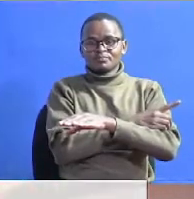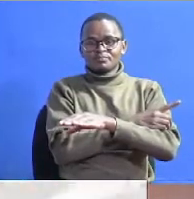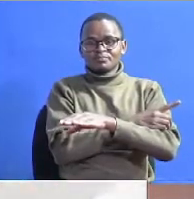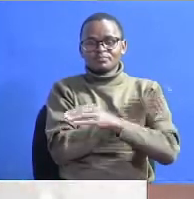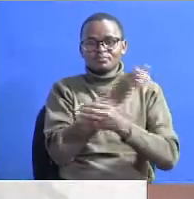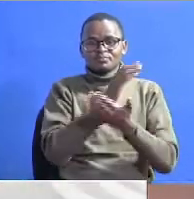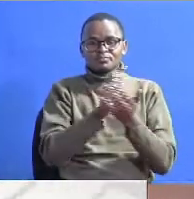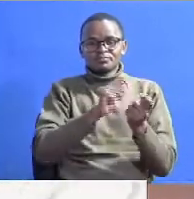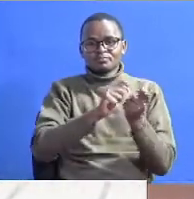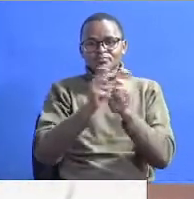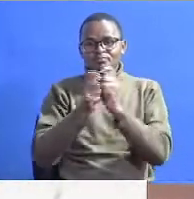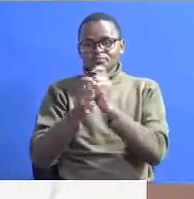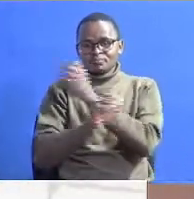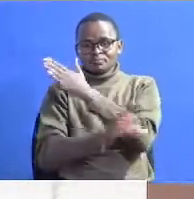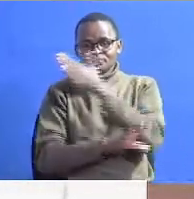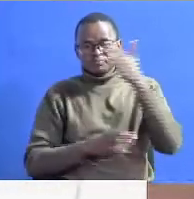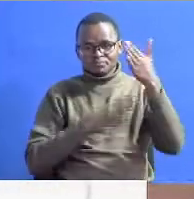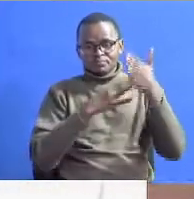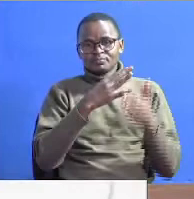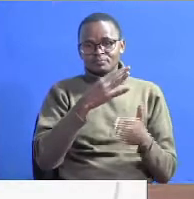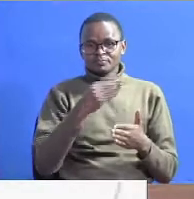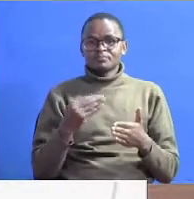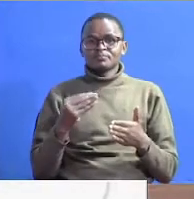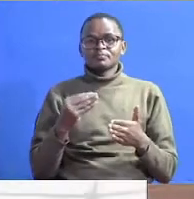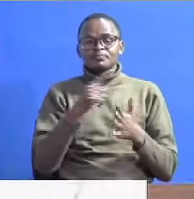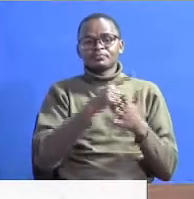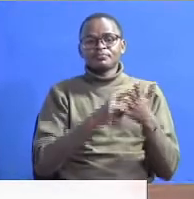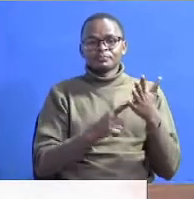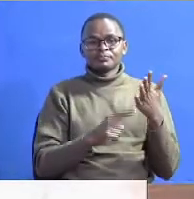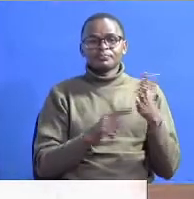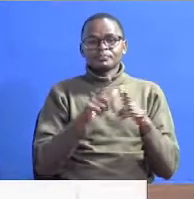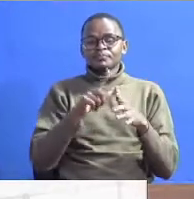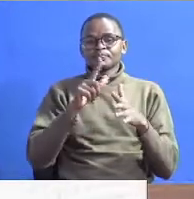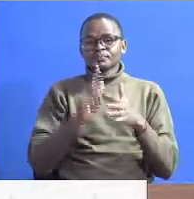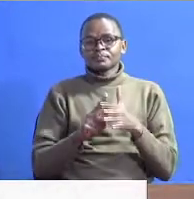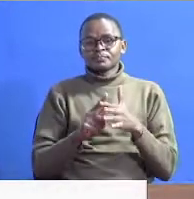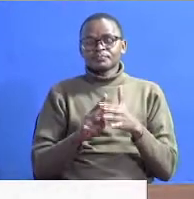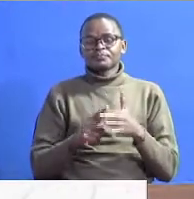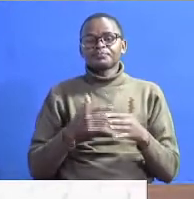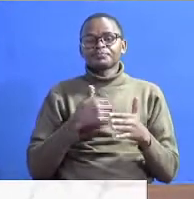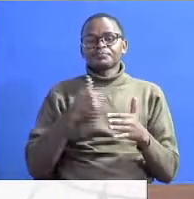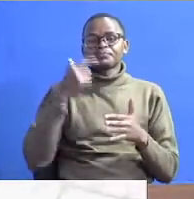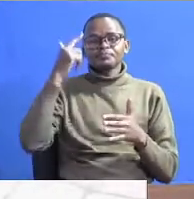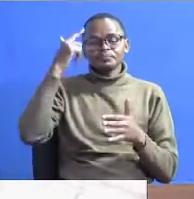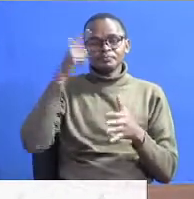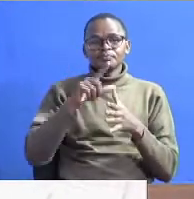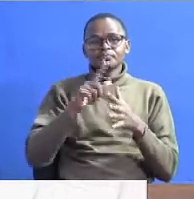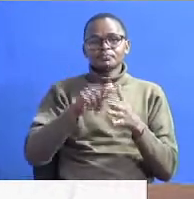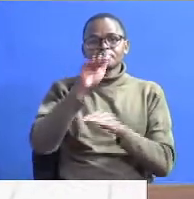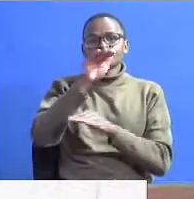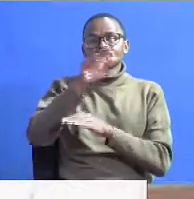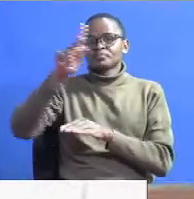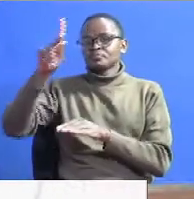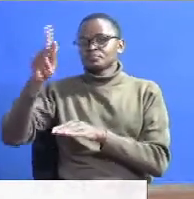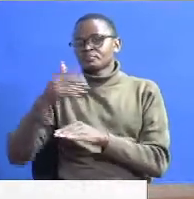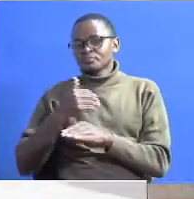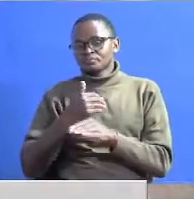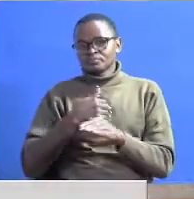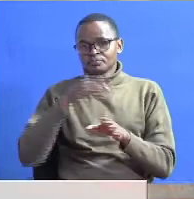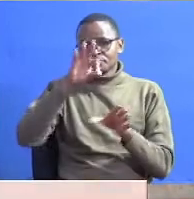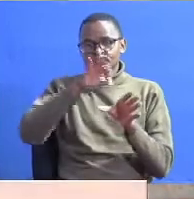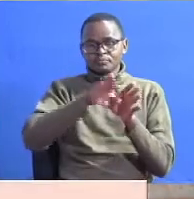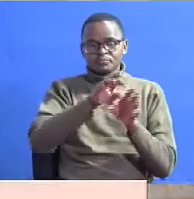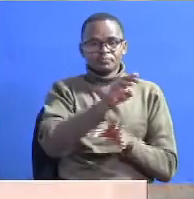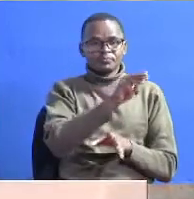really transform this country. And we are also seeing and we are following up. And also he believed, as Kenyans, we have voted